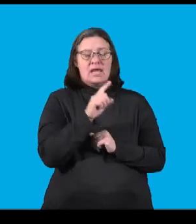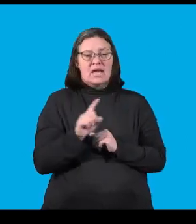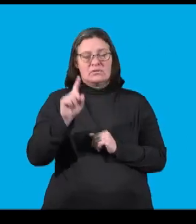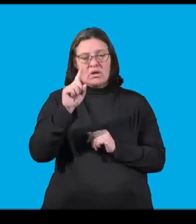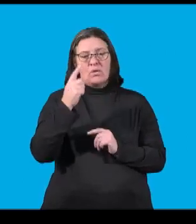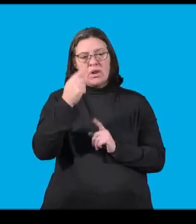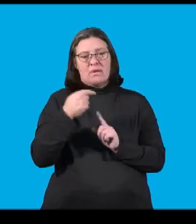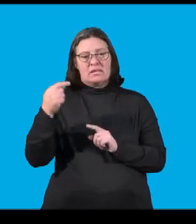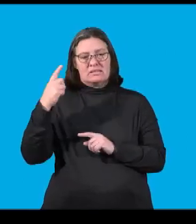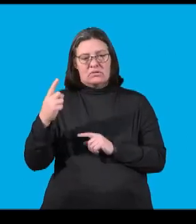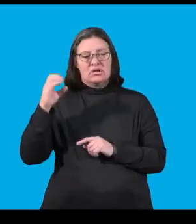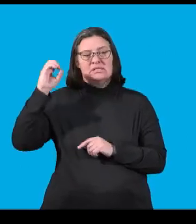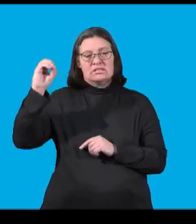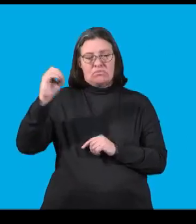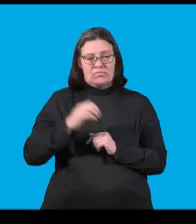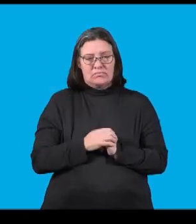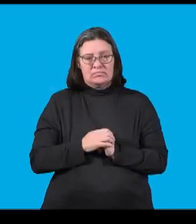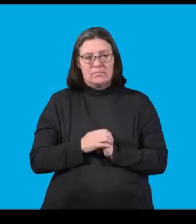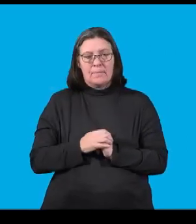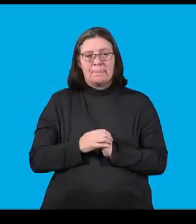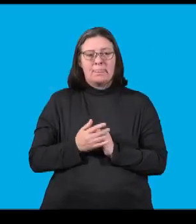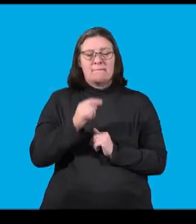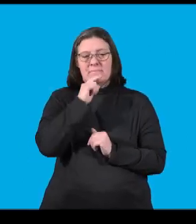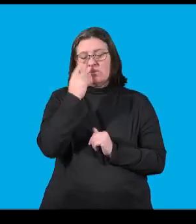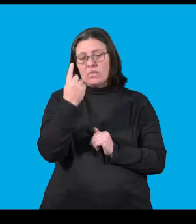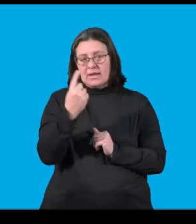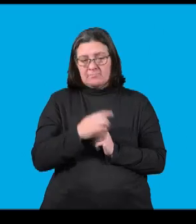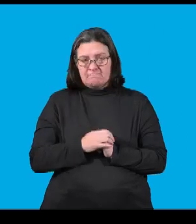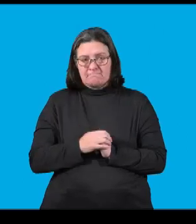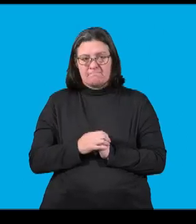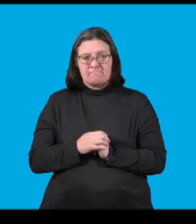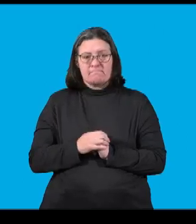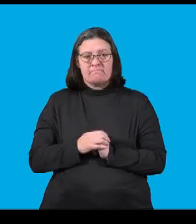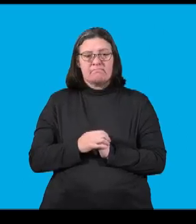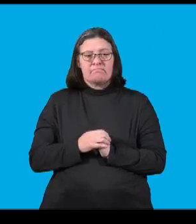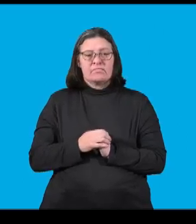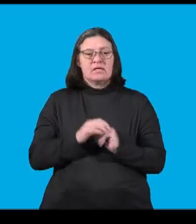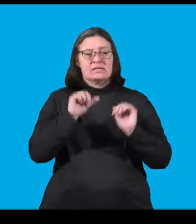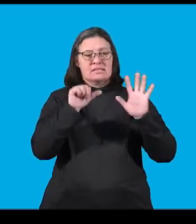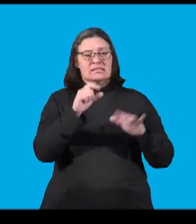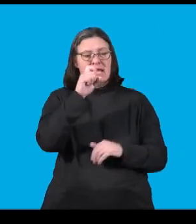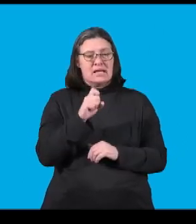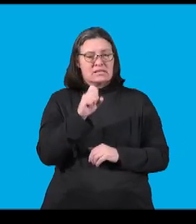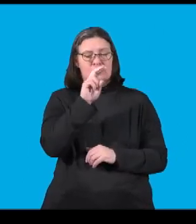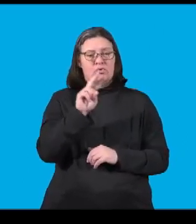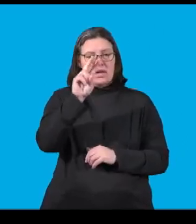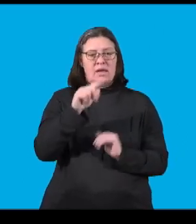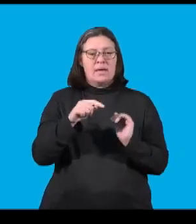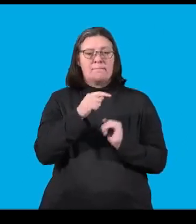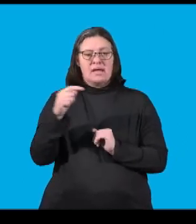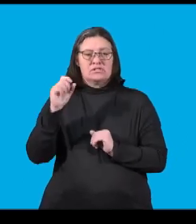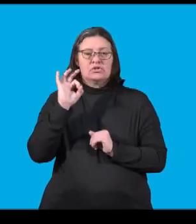to the power 1 minus 1, which is 0. So it's x to the power of 0, which is 1. So therefore, my answer here is 6x